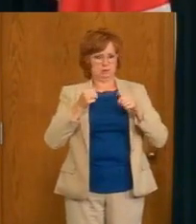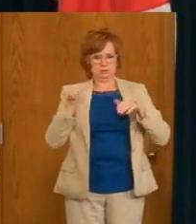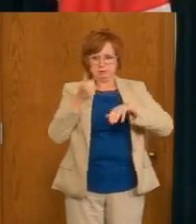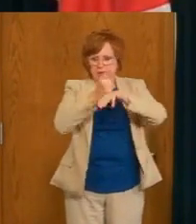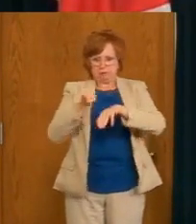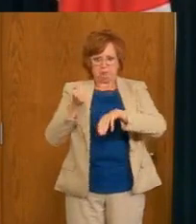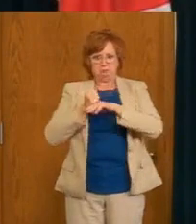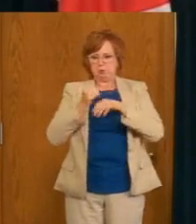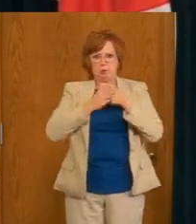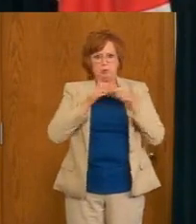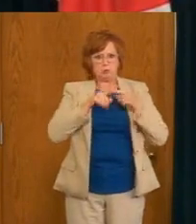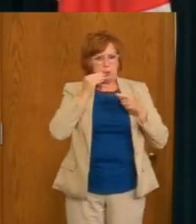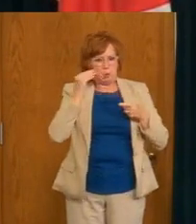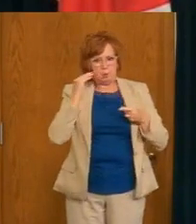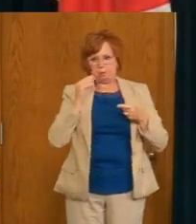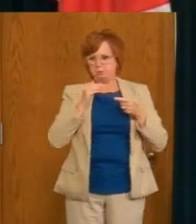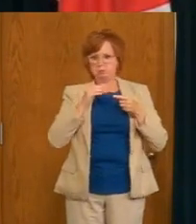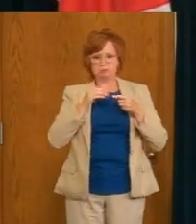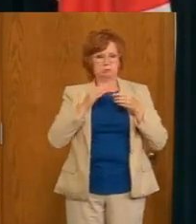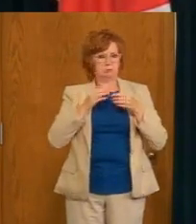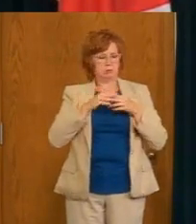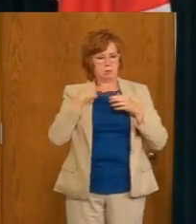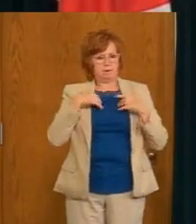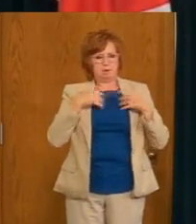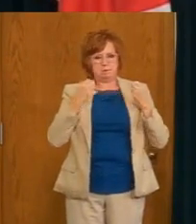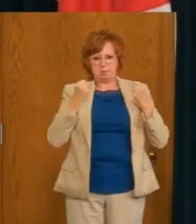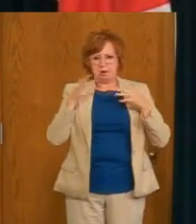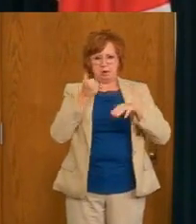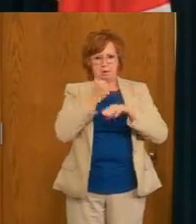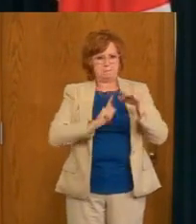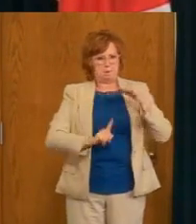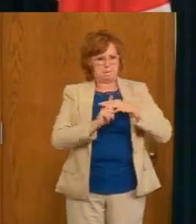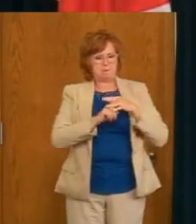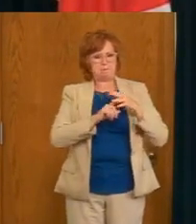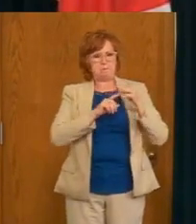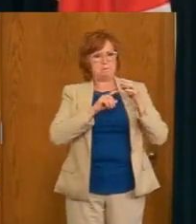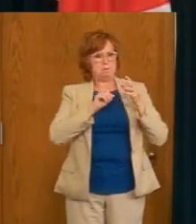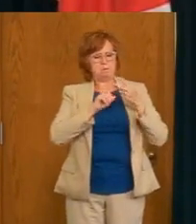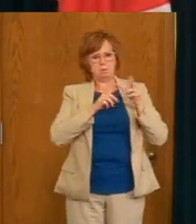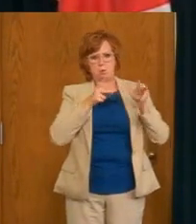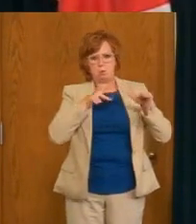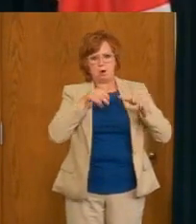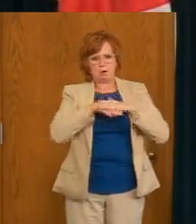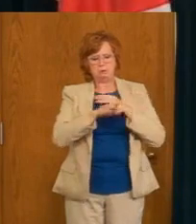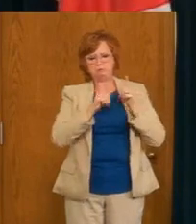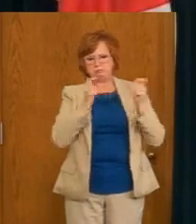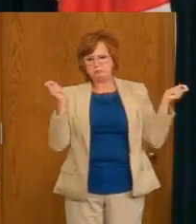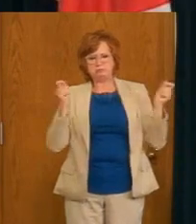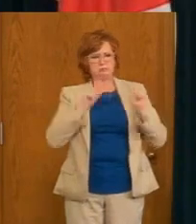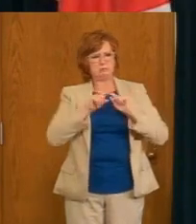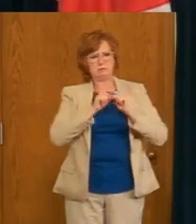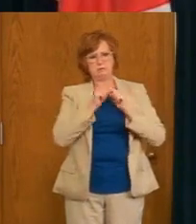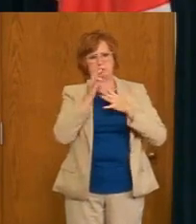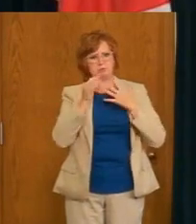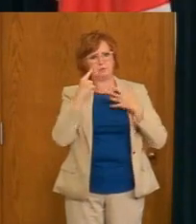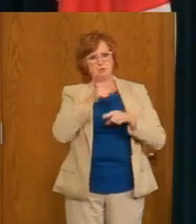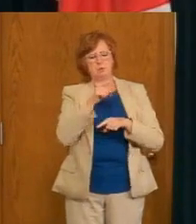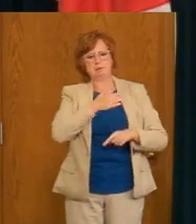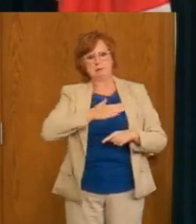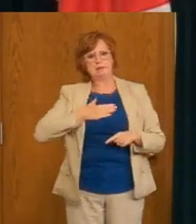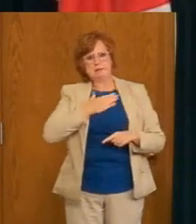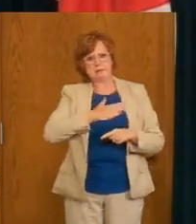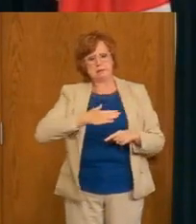So please make sure you know where vaccine clinics are being offered. And there's lots of ways to get vaccinated, but do find the time